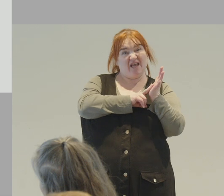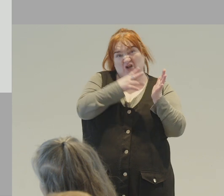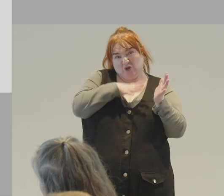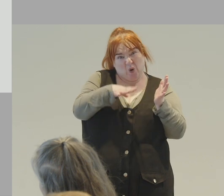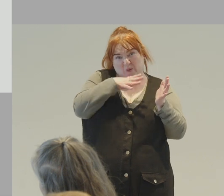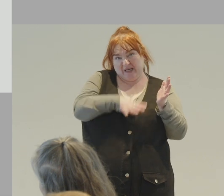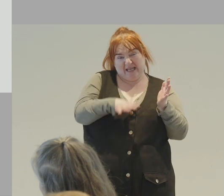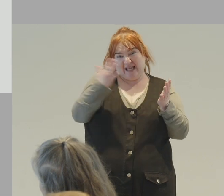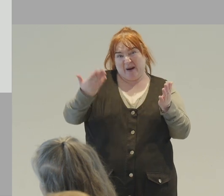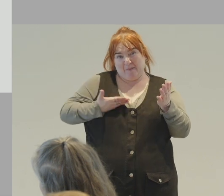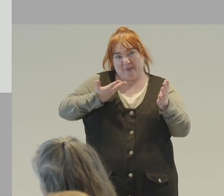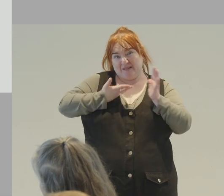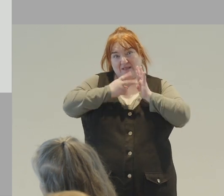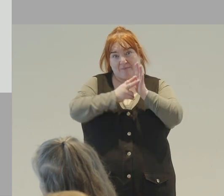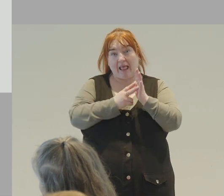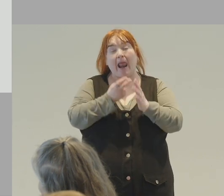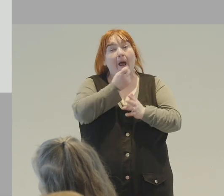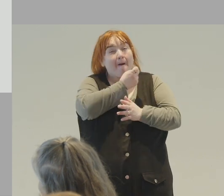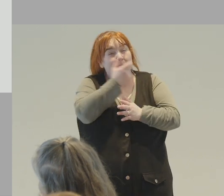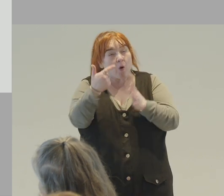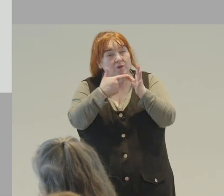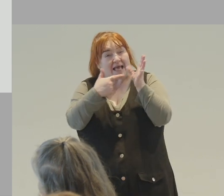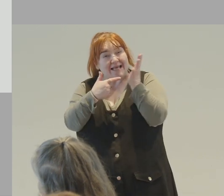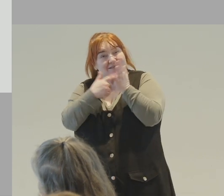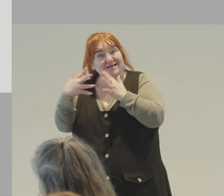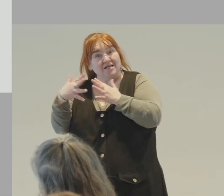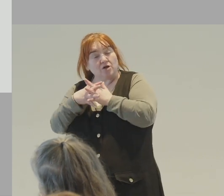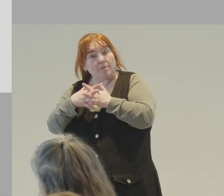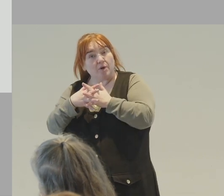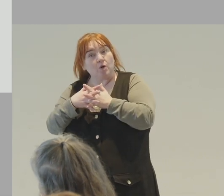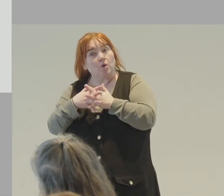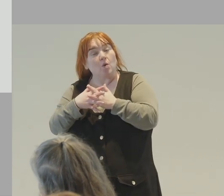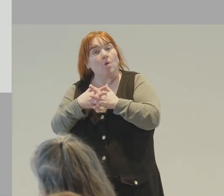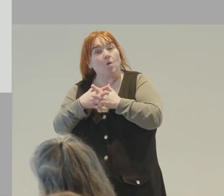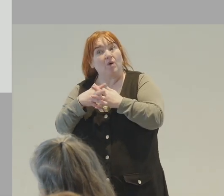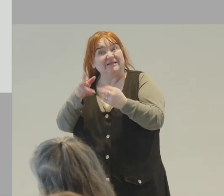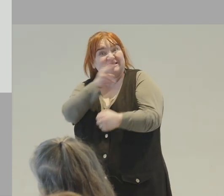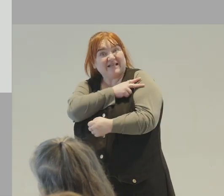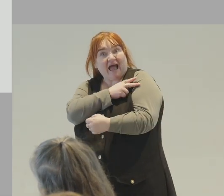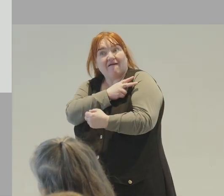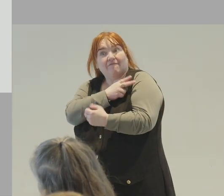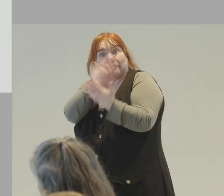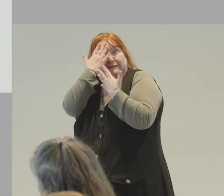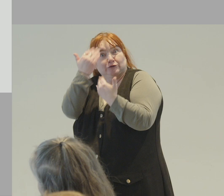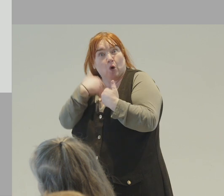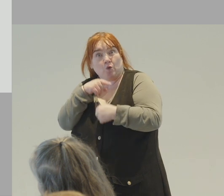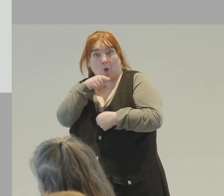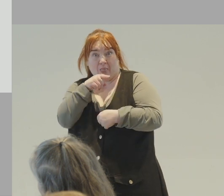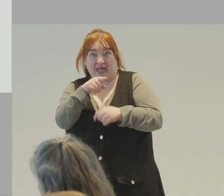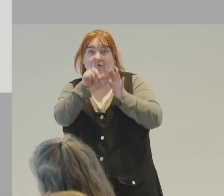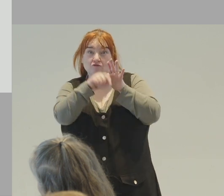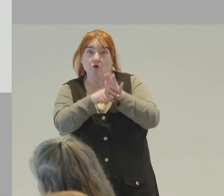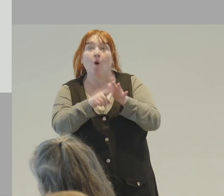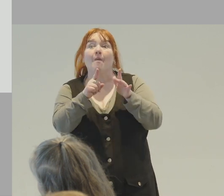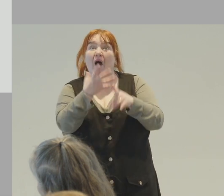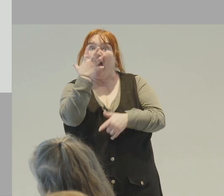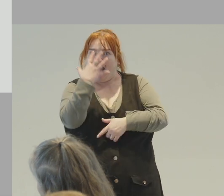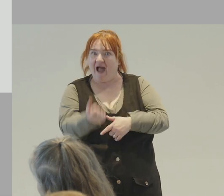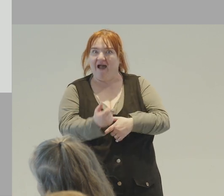Most advisors don't know that, but it is in the Access to Work staff guidelines, which I will talk about more. It is my Bible.